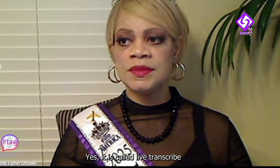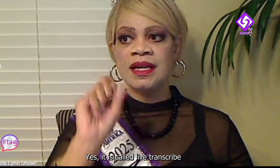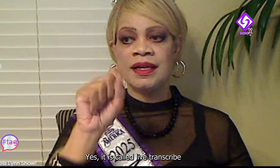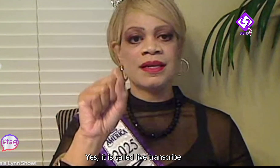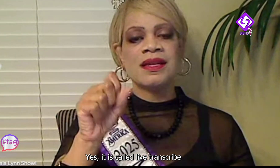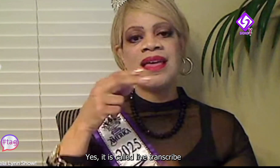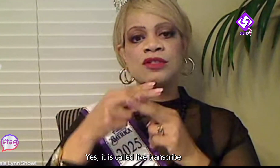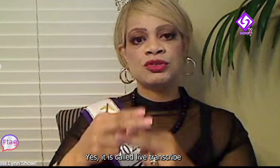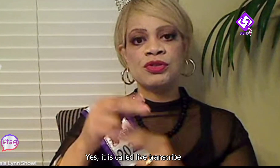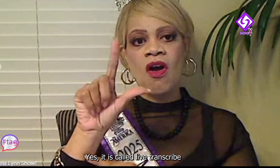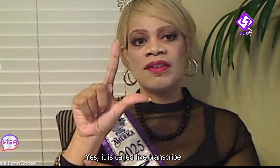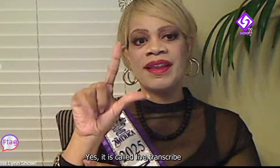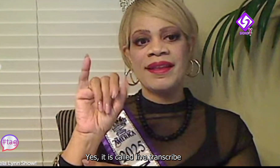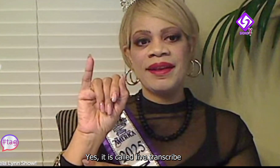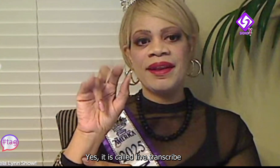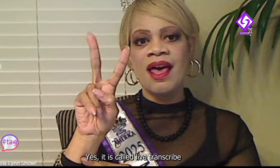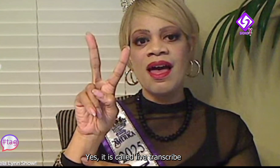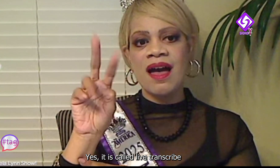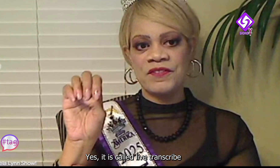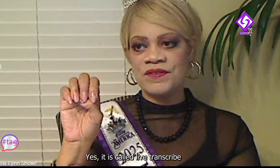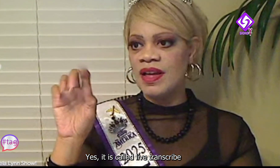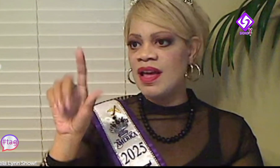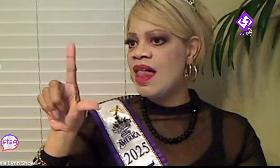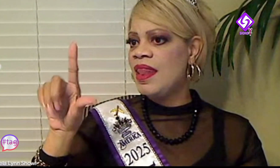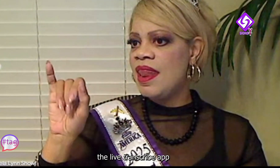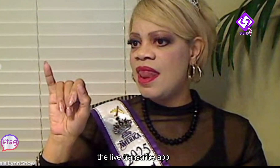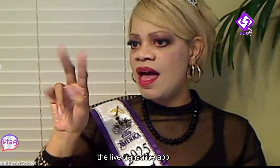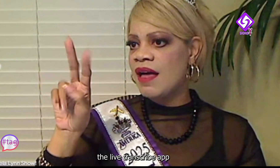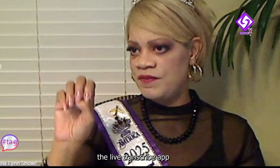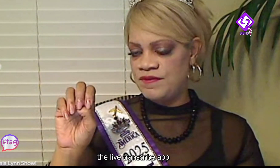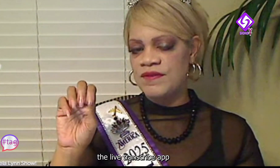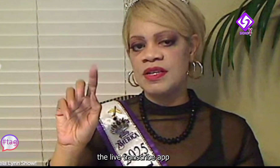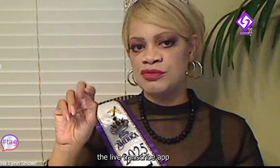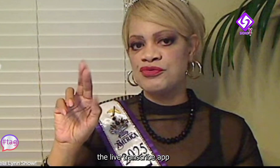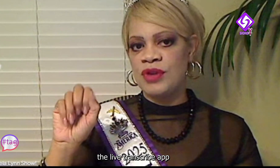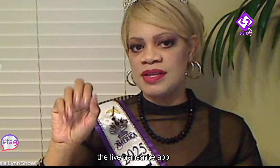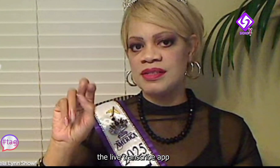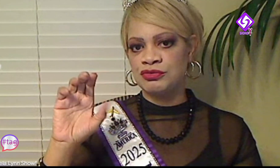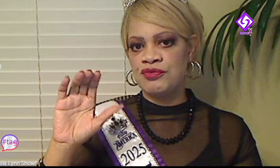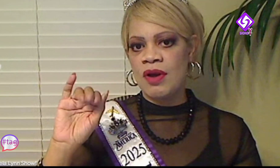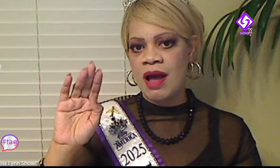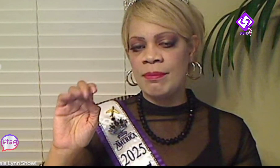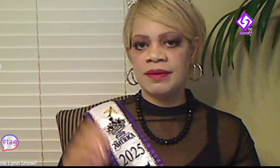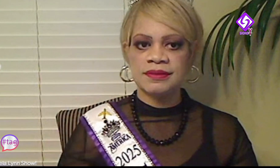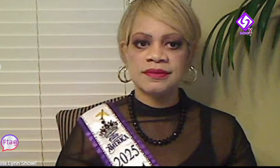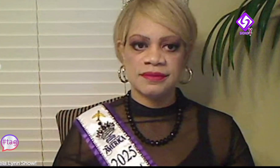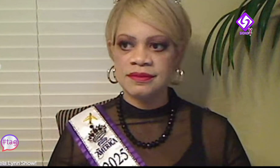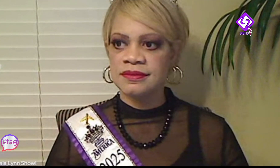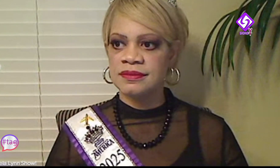Yes, it is called Live Transcribe, the Live Transcribe app.